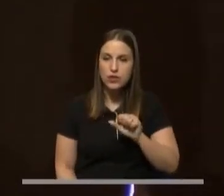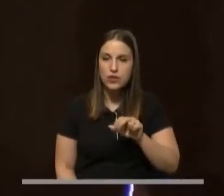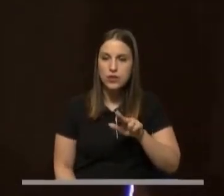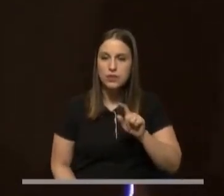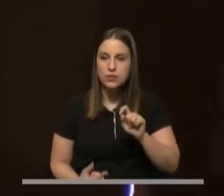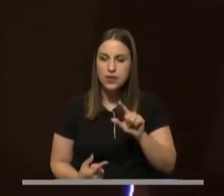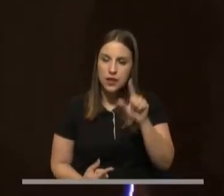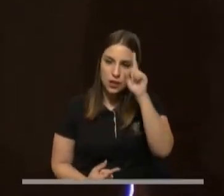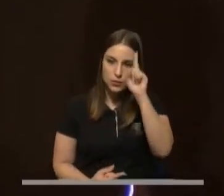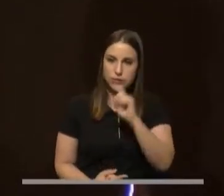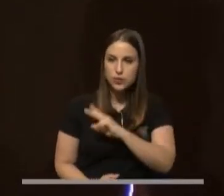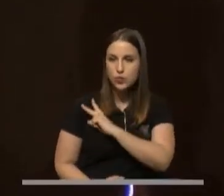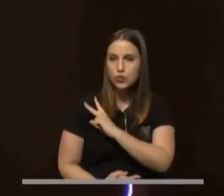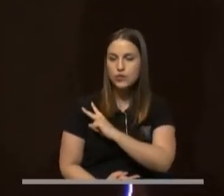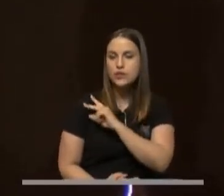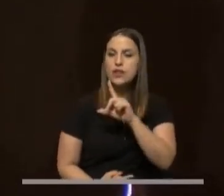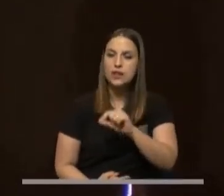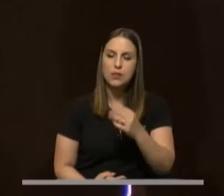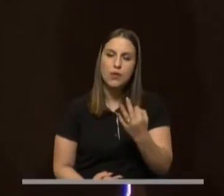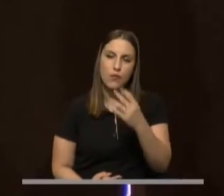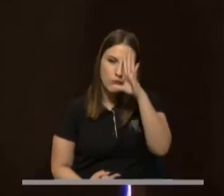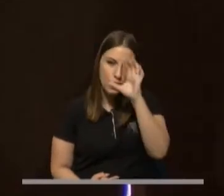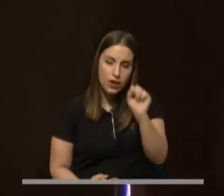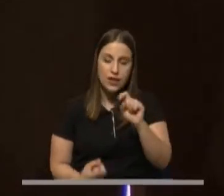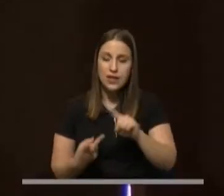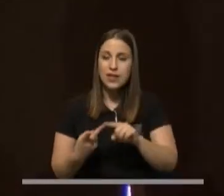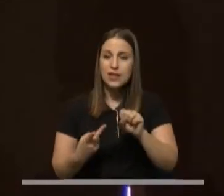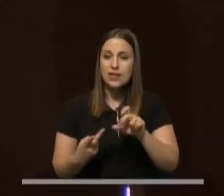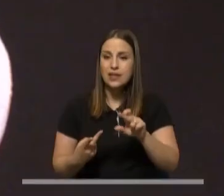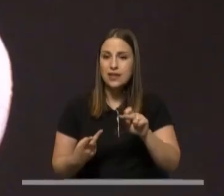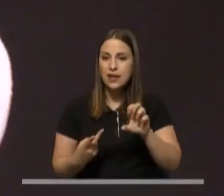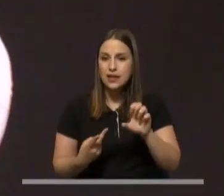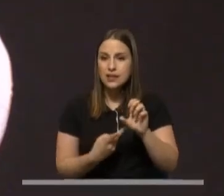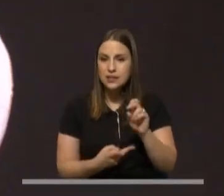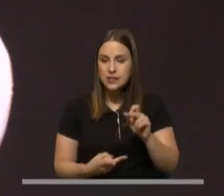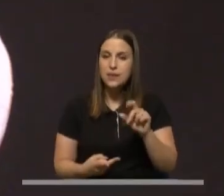have a university professor,